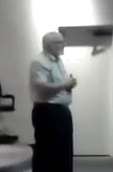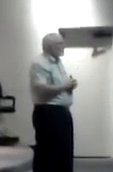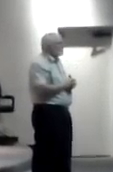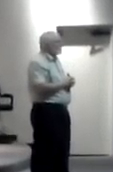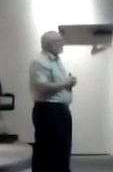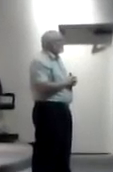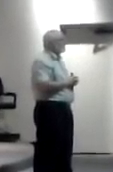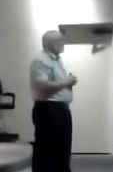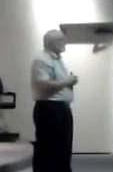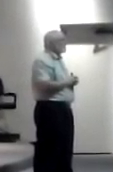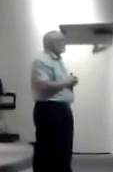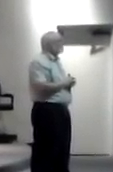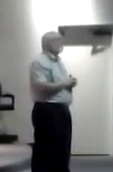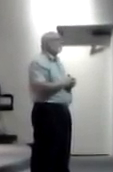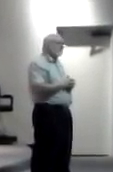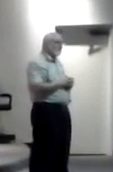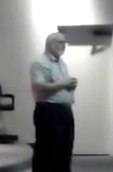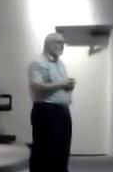anything.